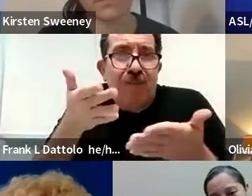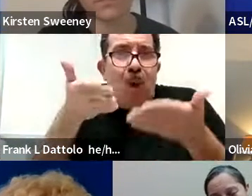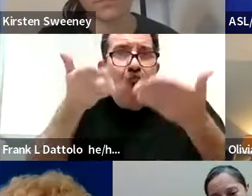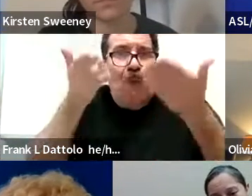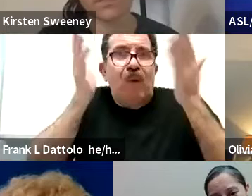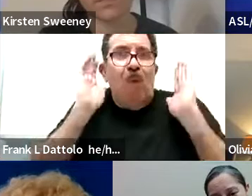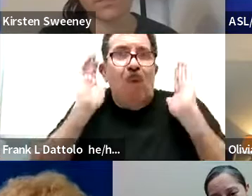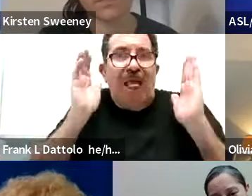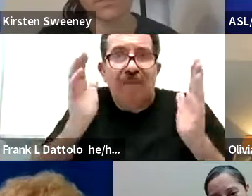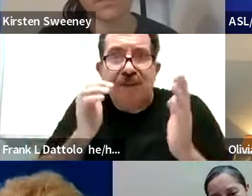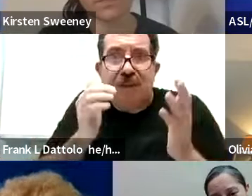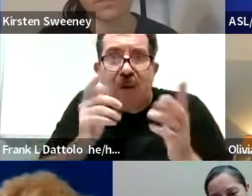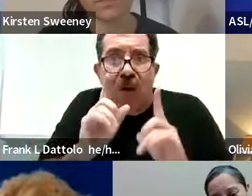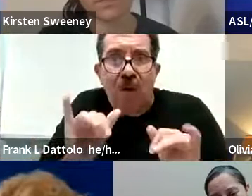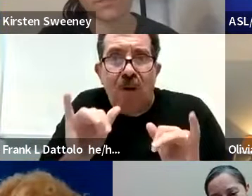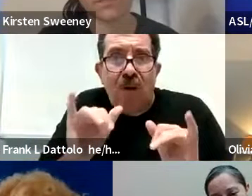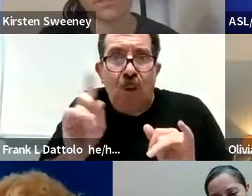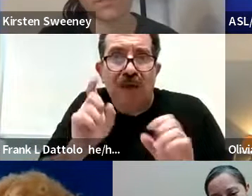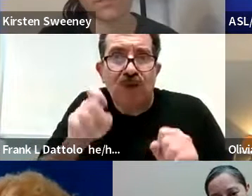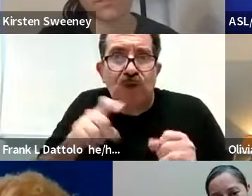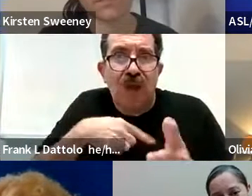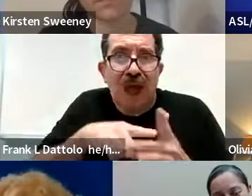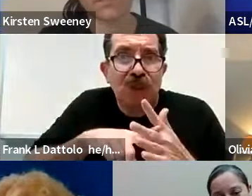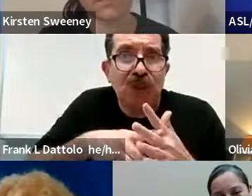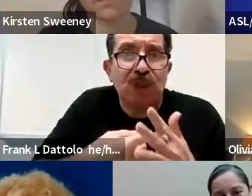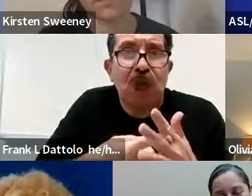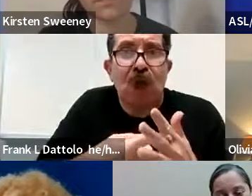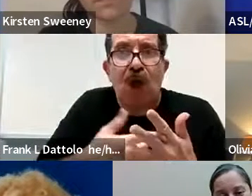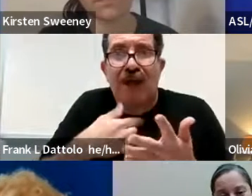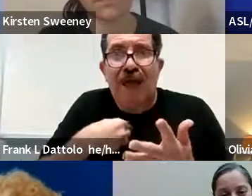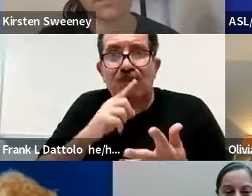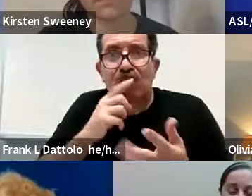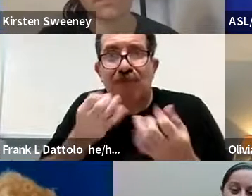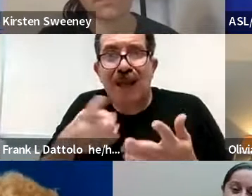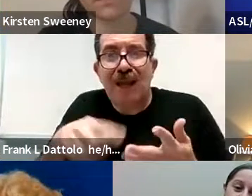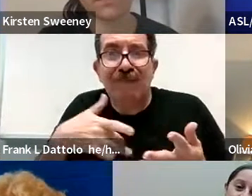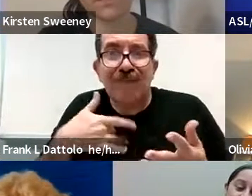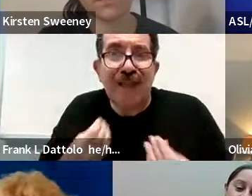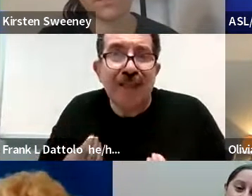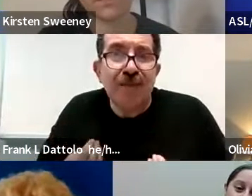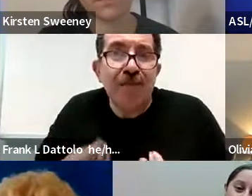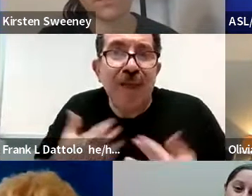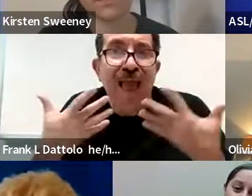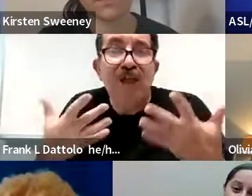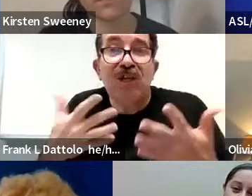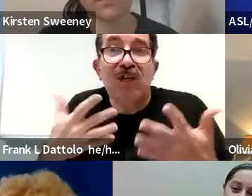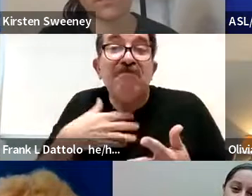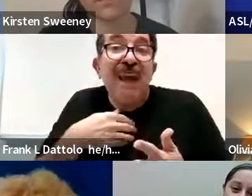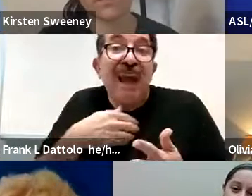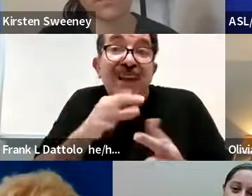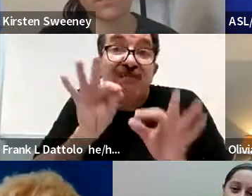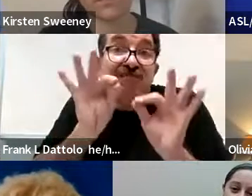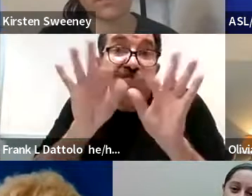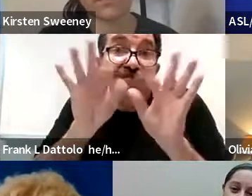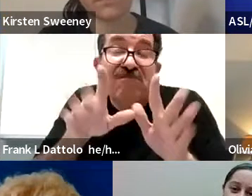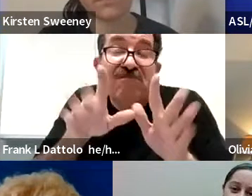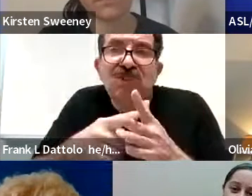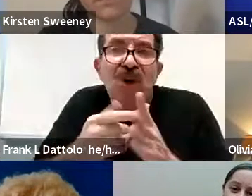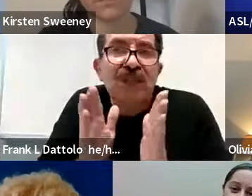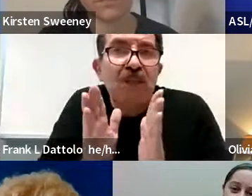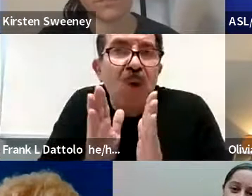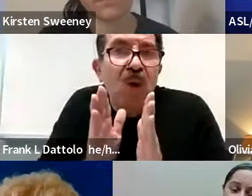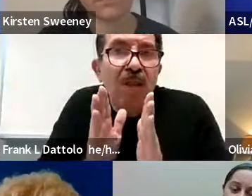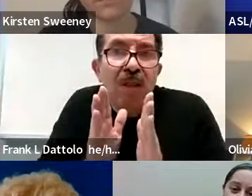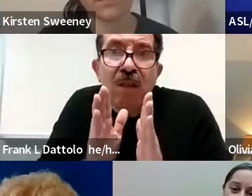I'm sure many of you sometimes are overwhelmed. Theater companies are like, where do I